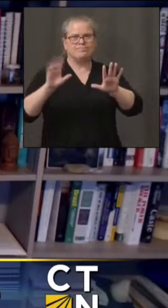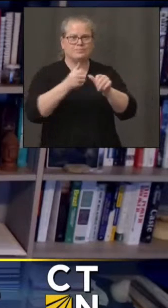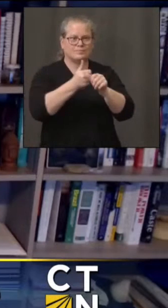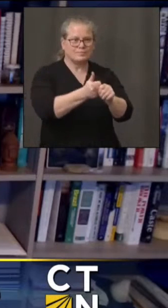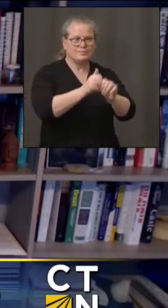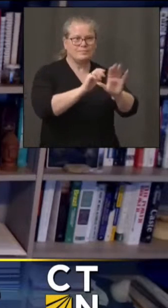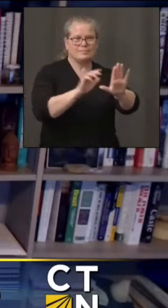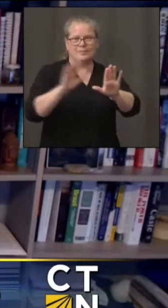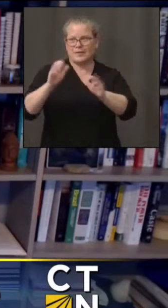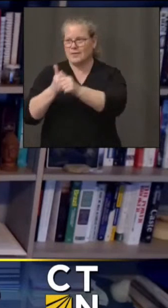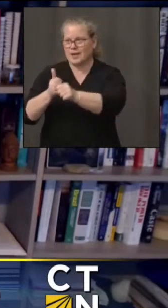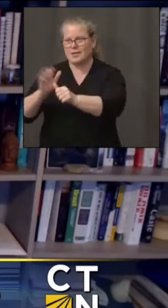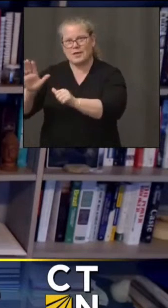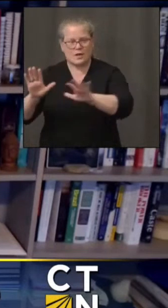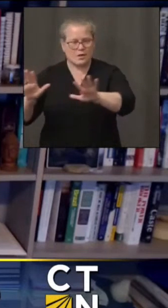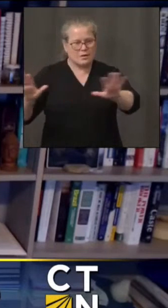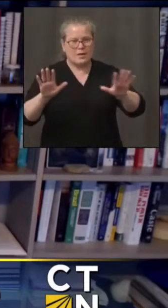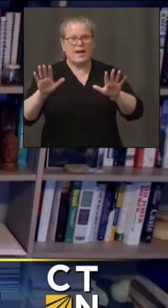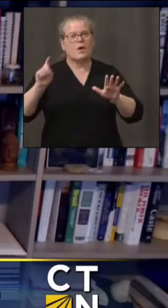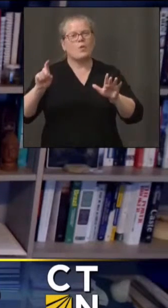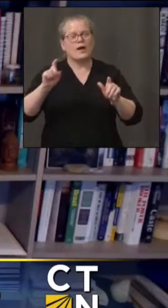have to be tailored to the local environment.